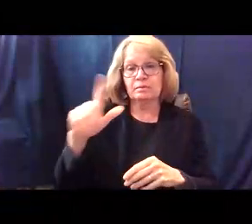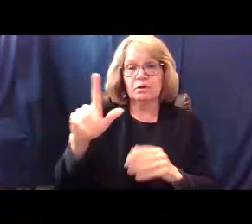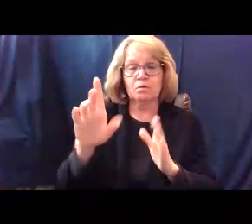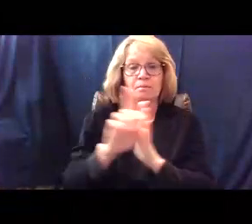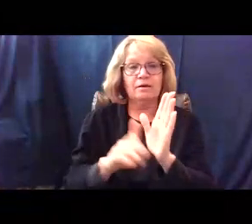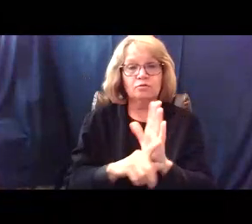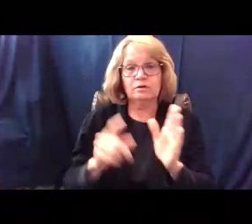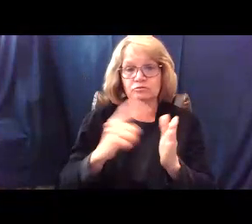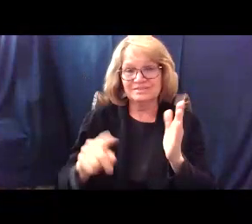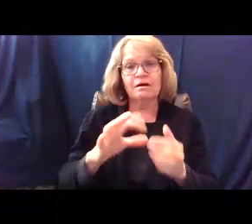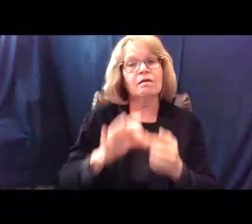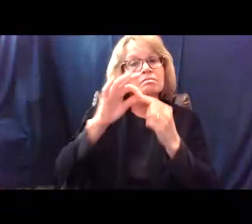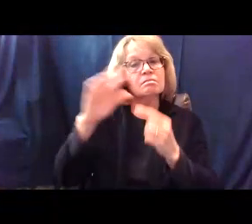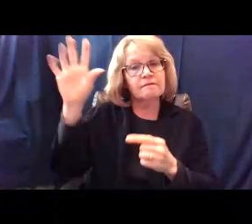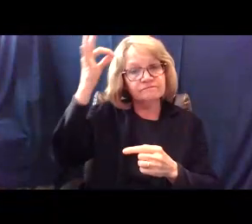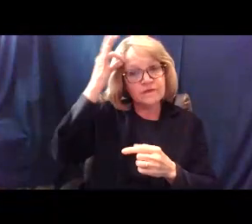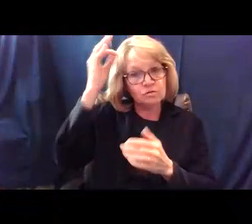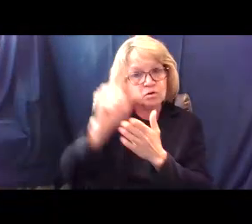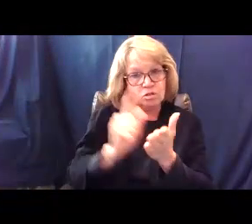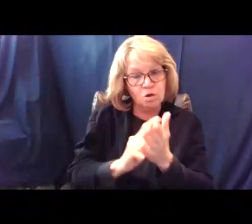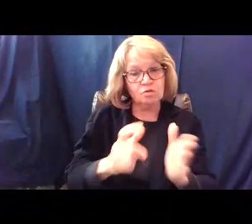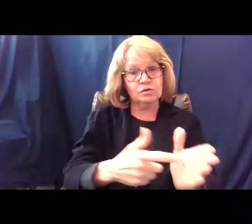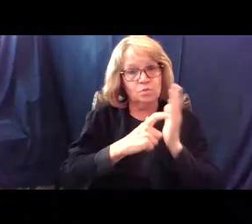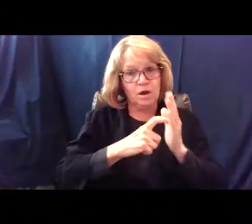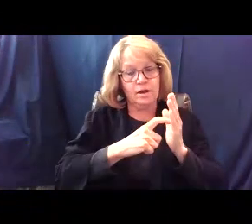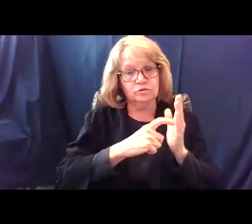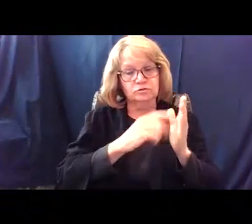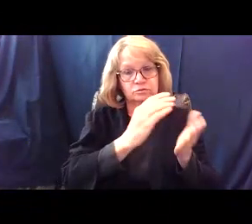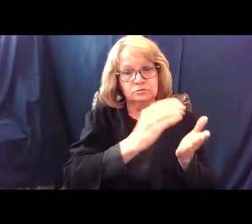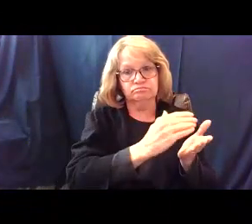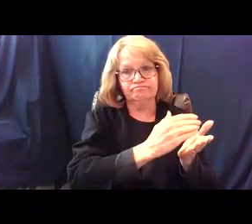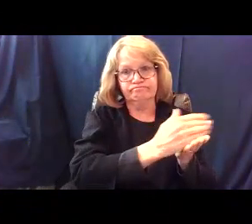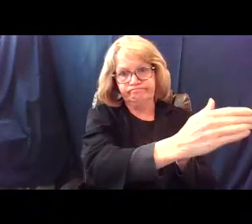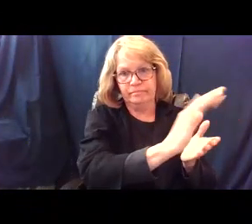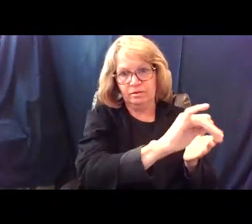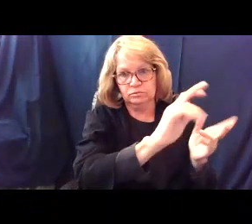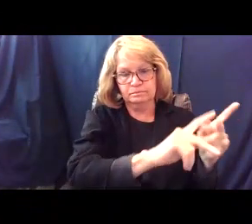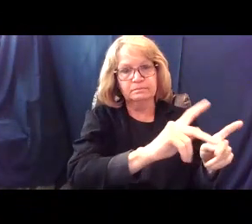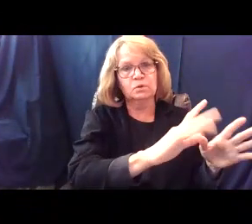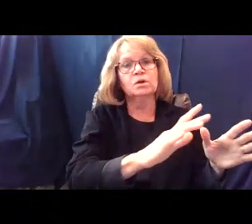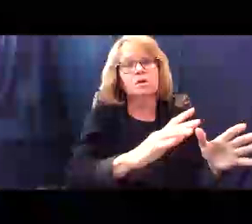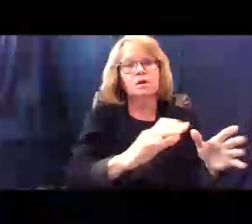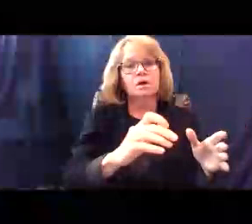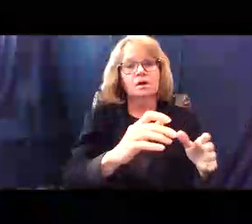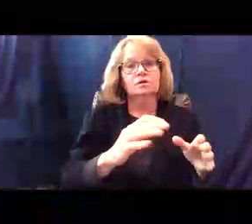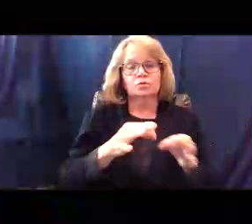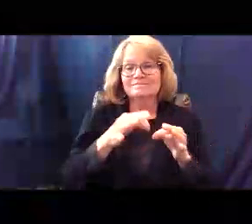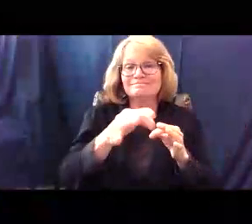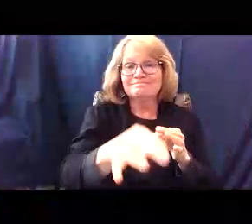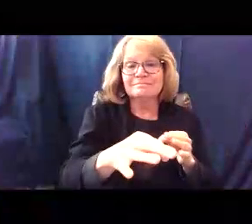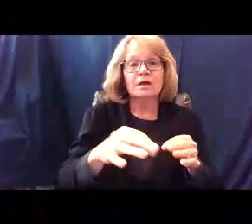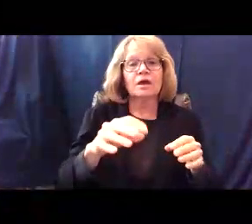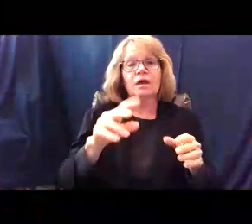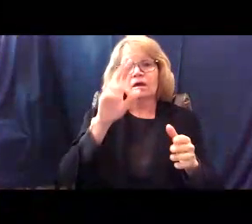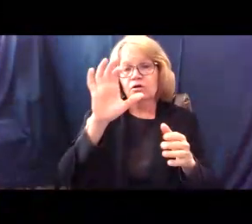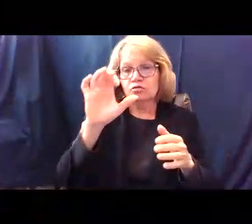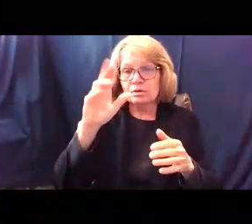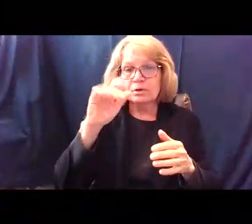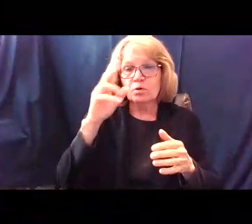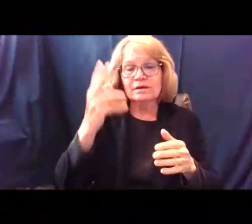would require exclusion. They should consider delaying looking at criminal history until all other screening criteria have been